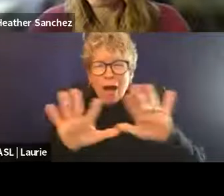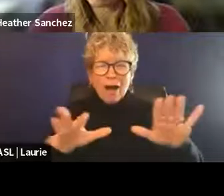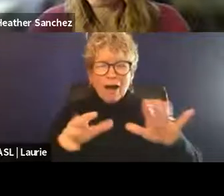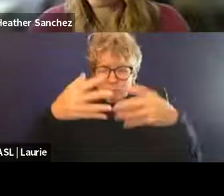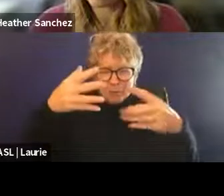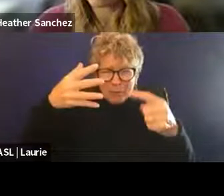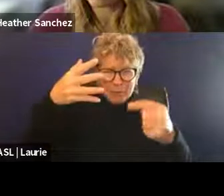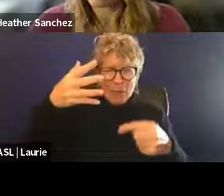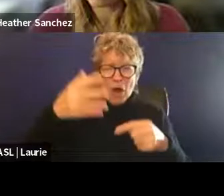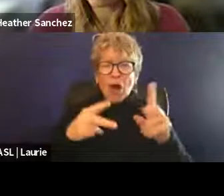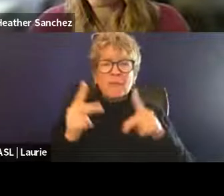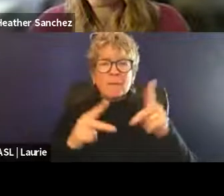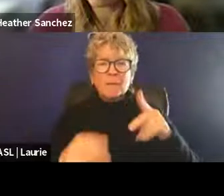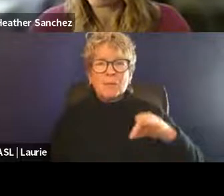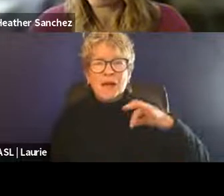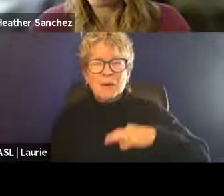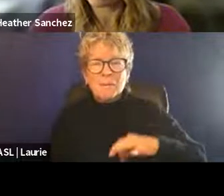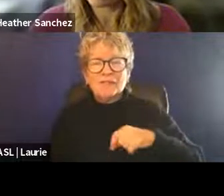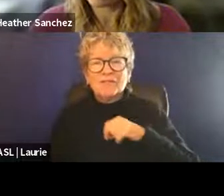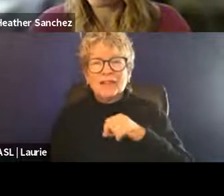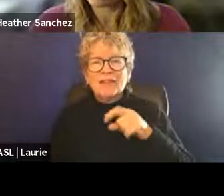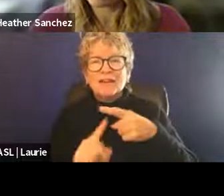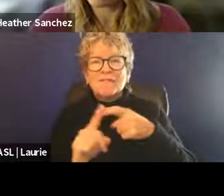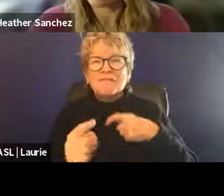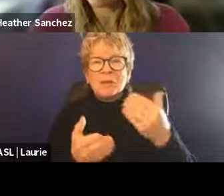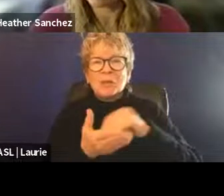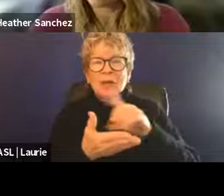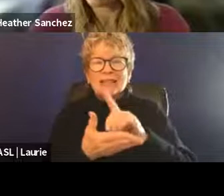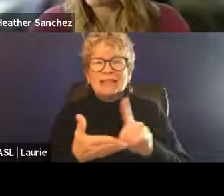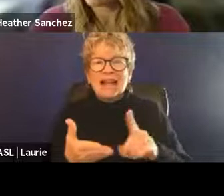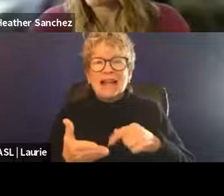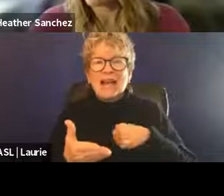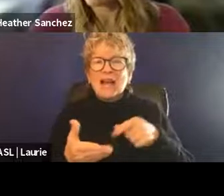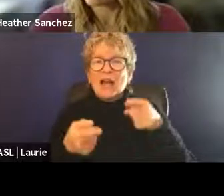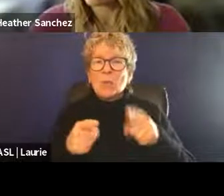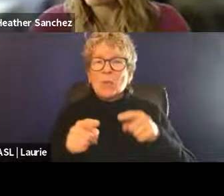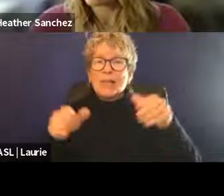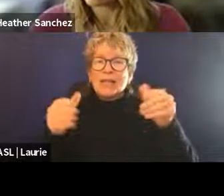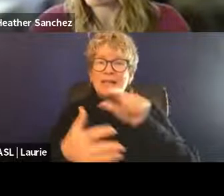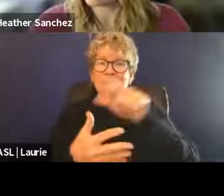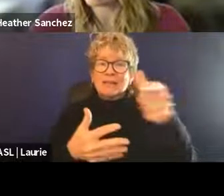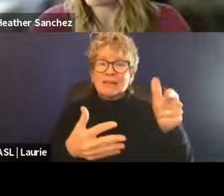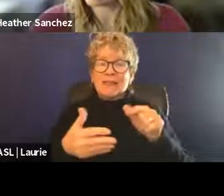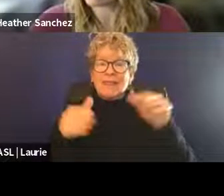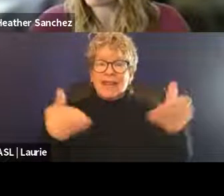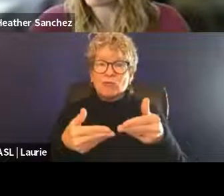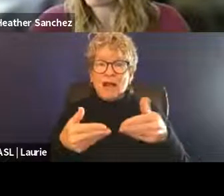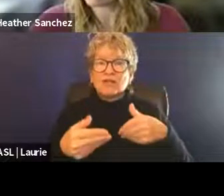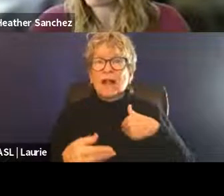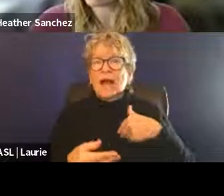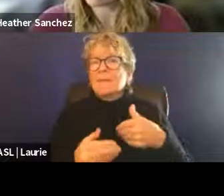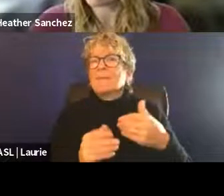system redesign. And I'm so impressed when we just did the introductions, I was reminded of this incredible group that's